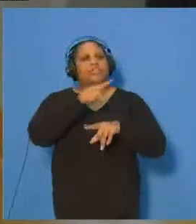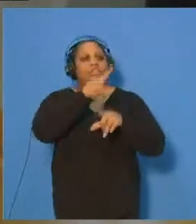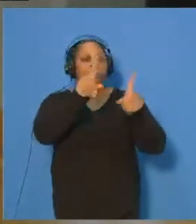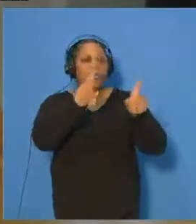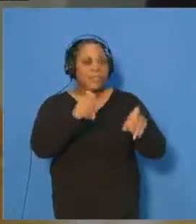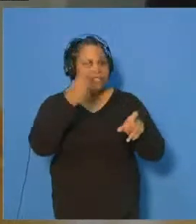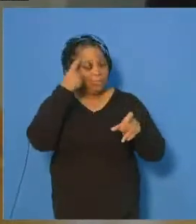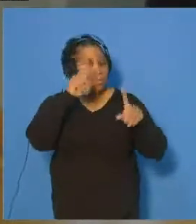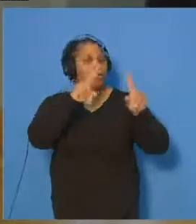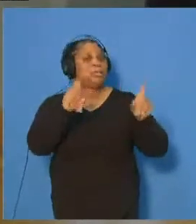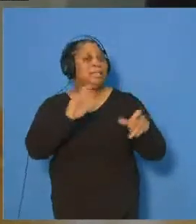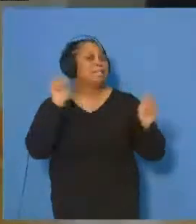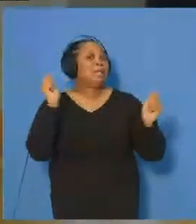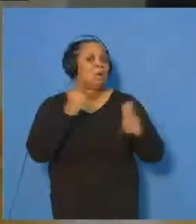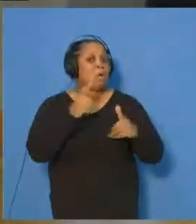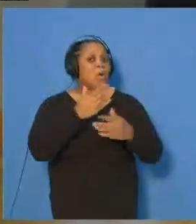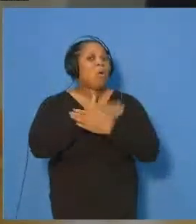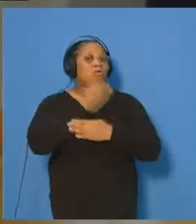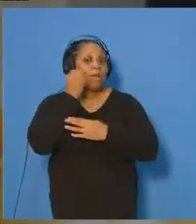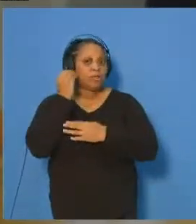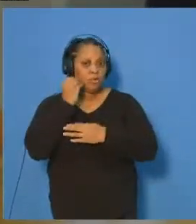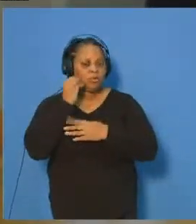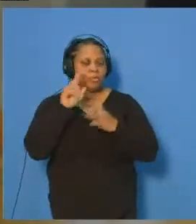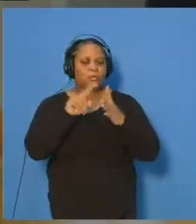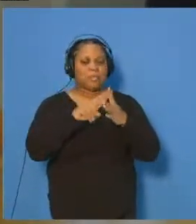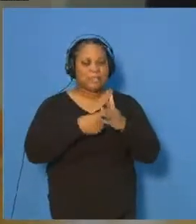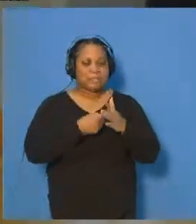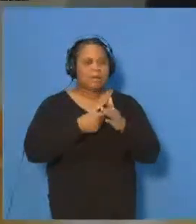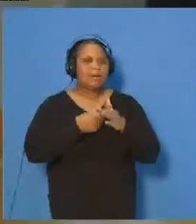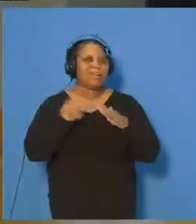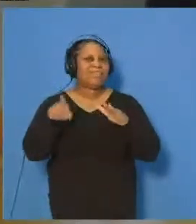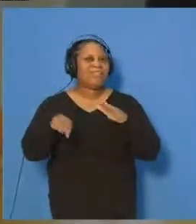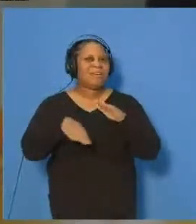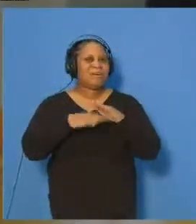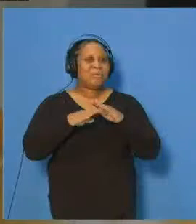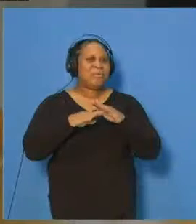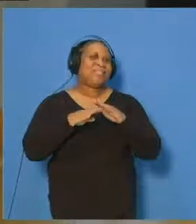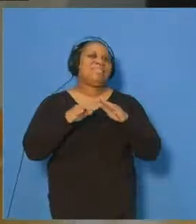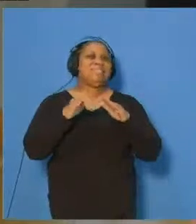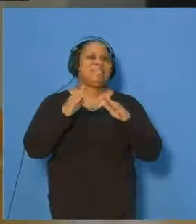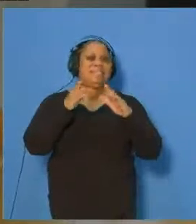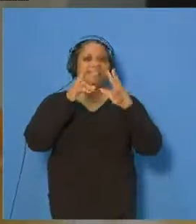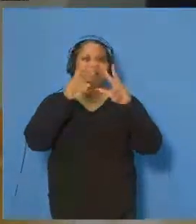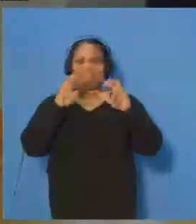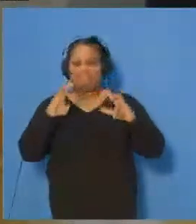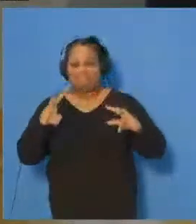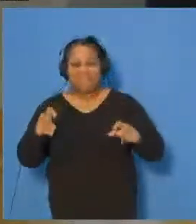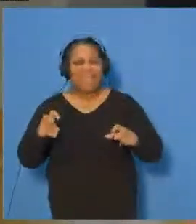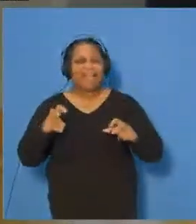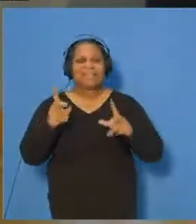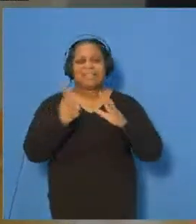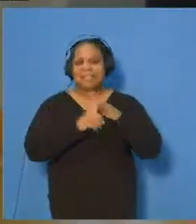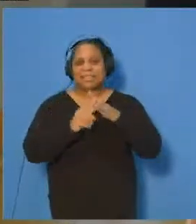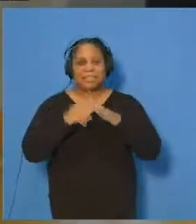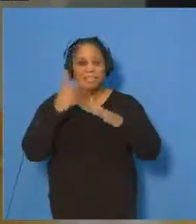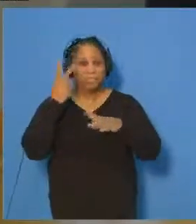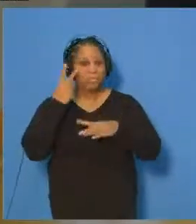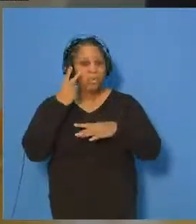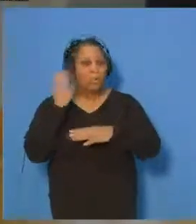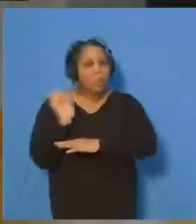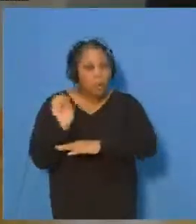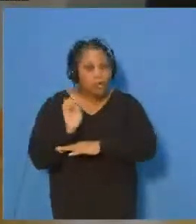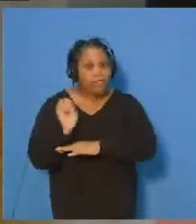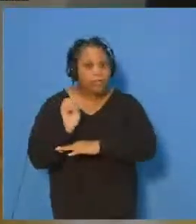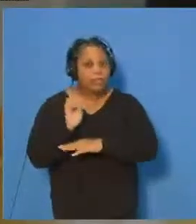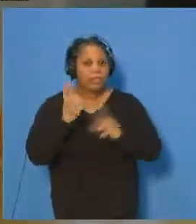all rest homes, which we're doing. And we started from basically a case analysis and ones that we thought were more urgent, such as a person